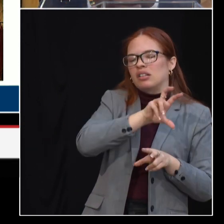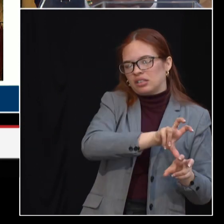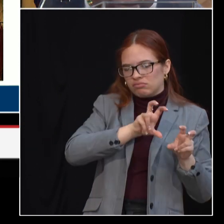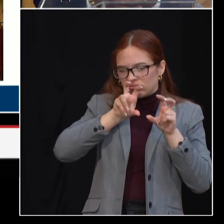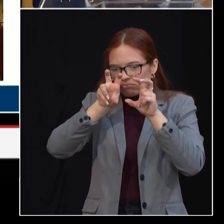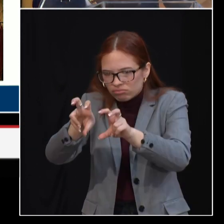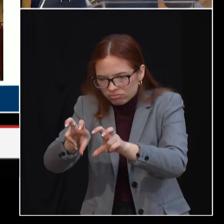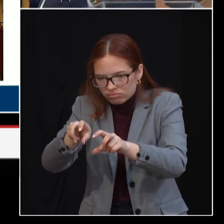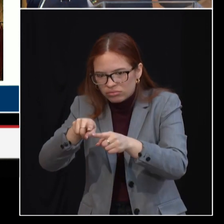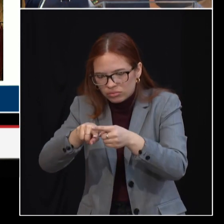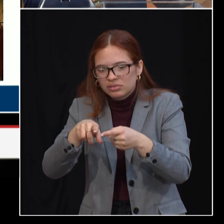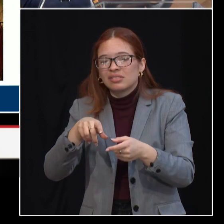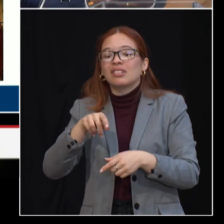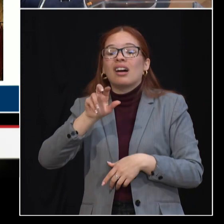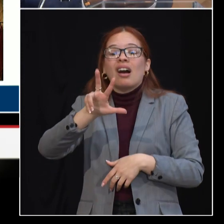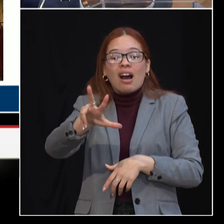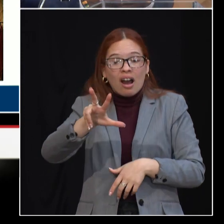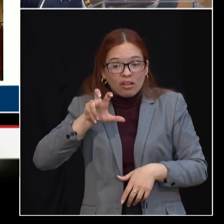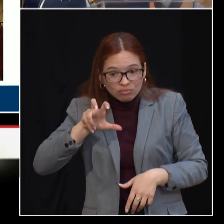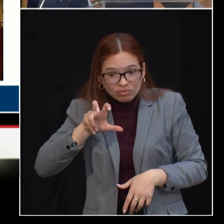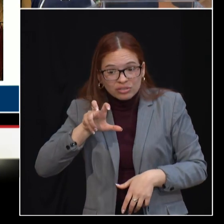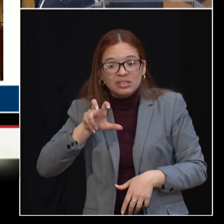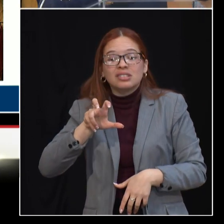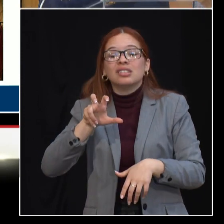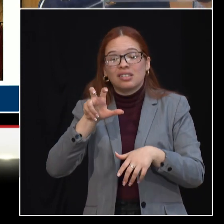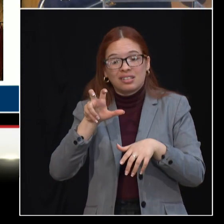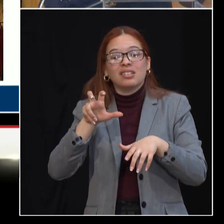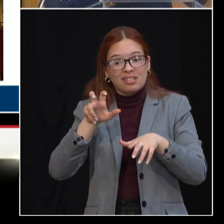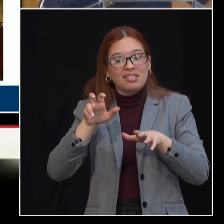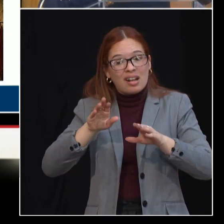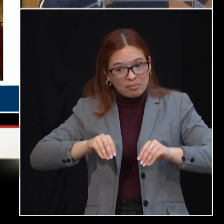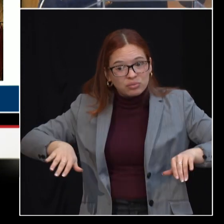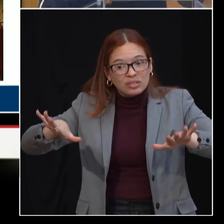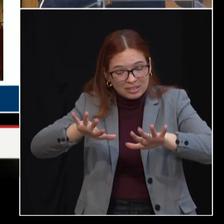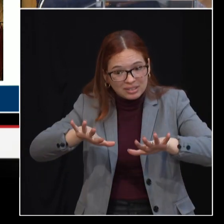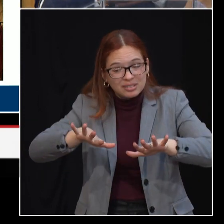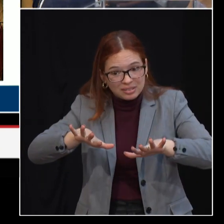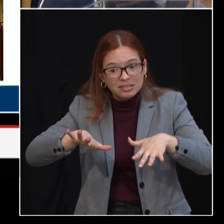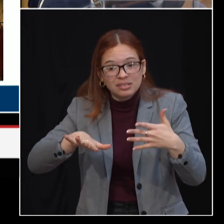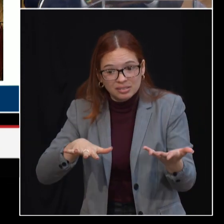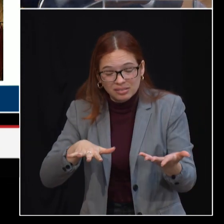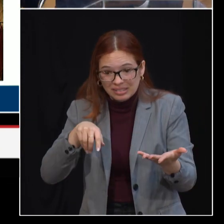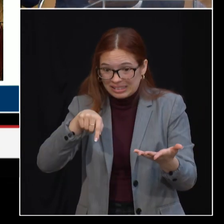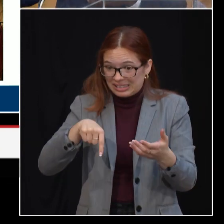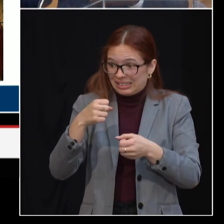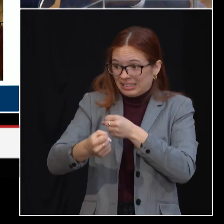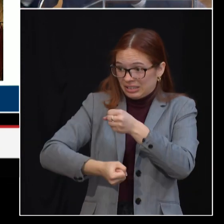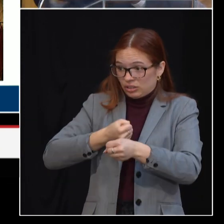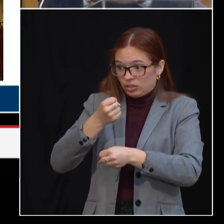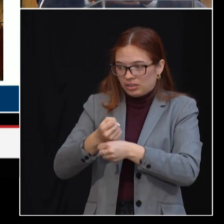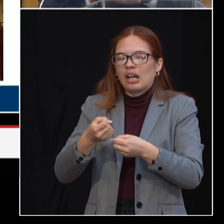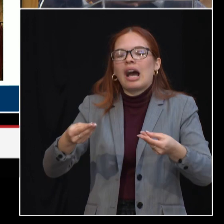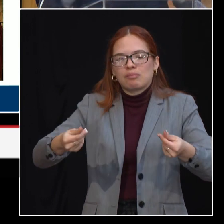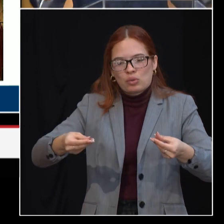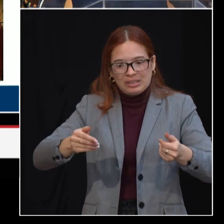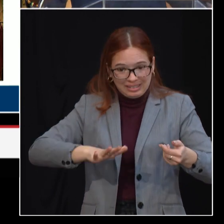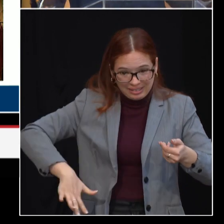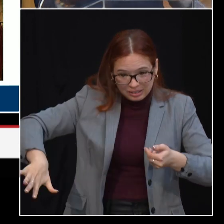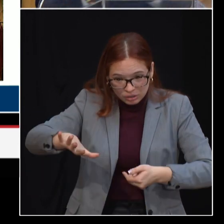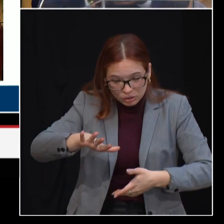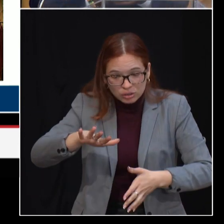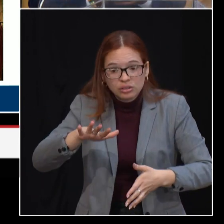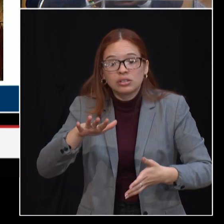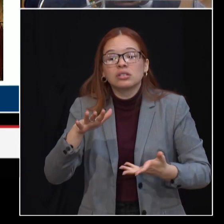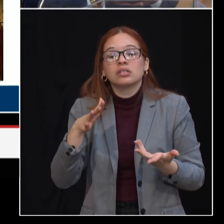use. And with this program in particular, we'll be expanding it this fiscal year into the metaverse. What it